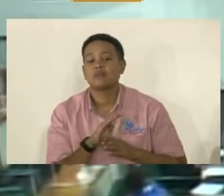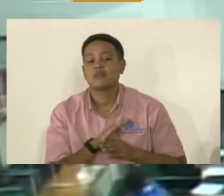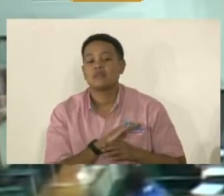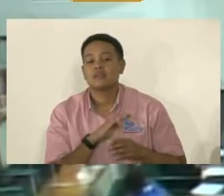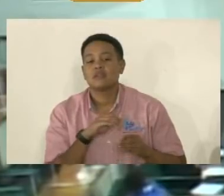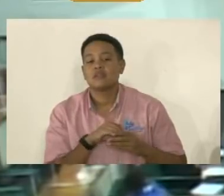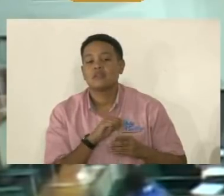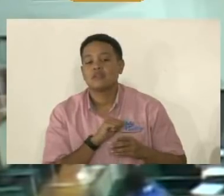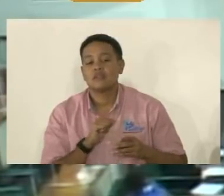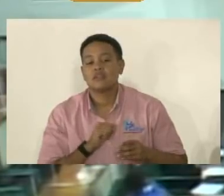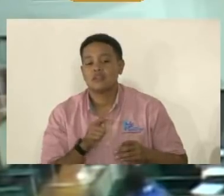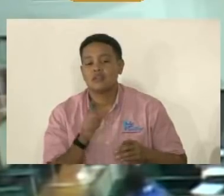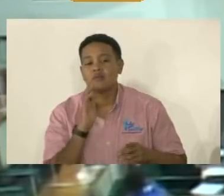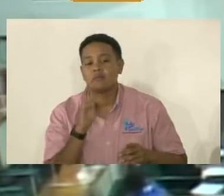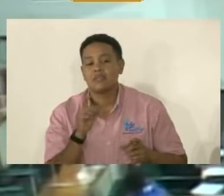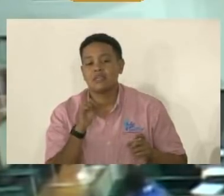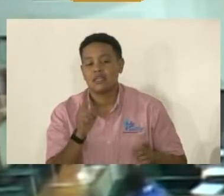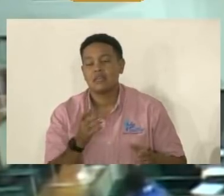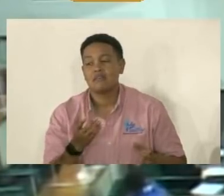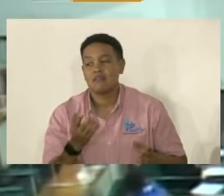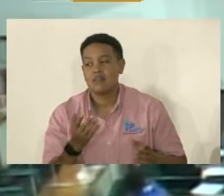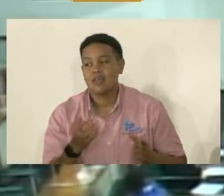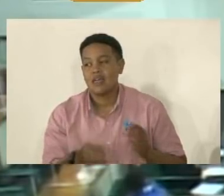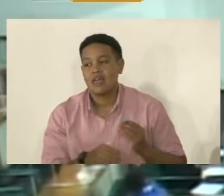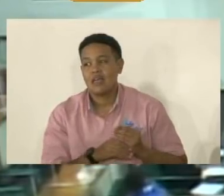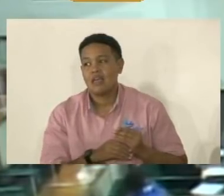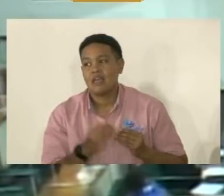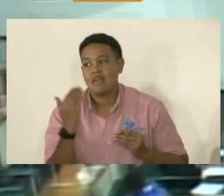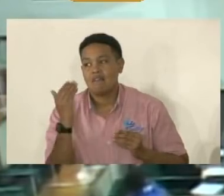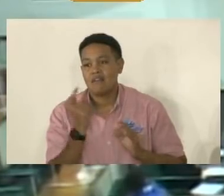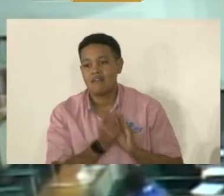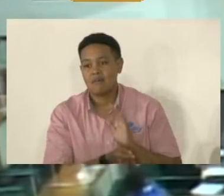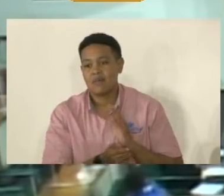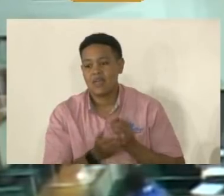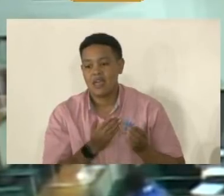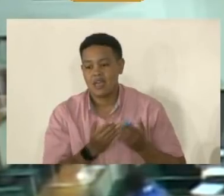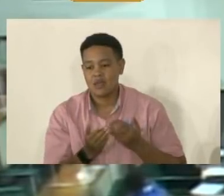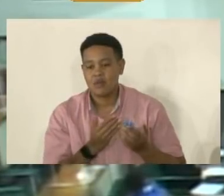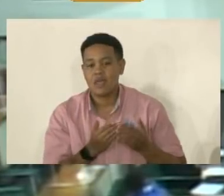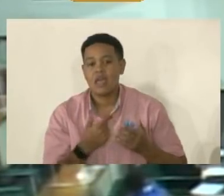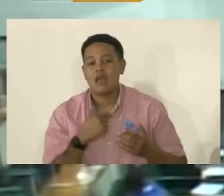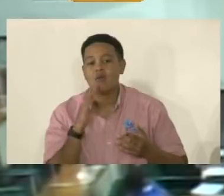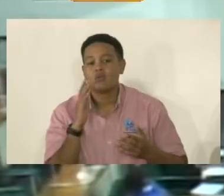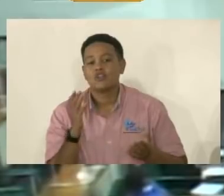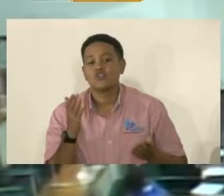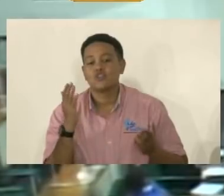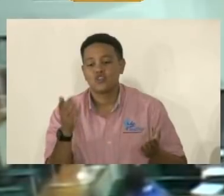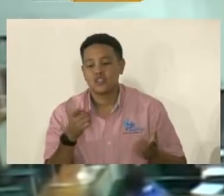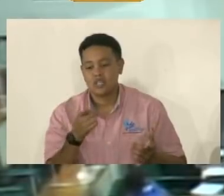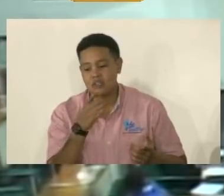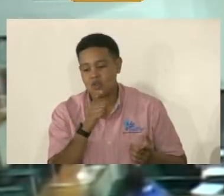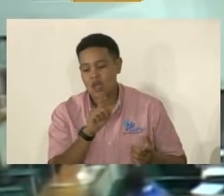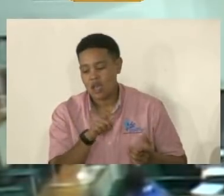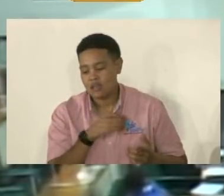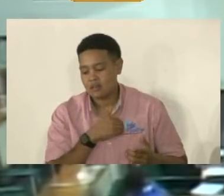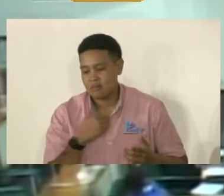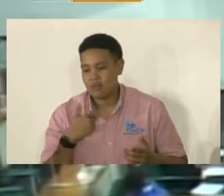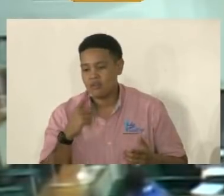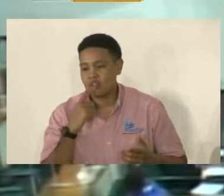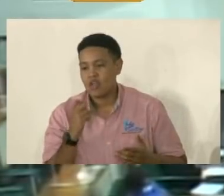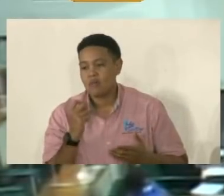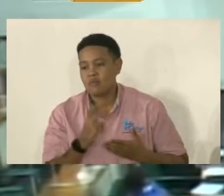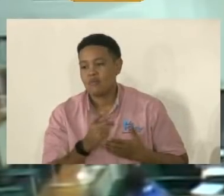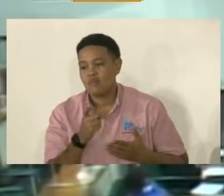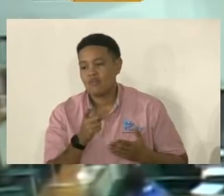the Senate, he would be given an additional 15 minutes anyway. So I'm going to suggest that you ask the members to approve